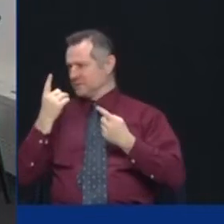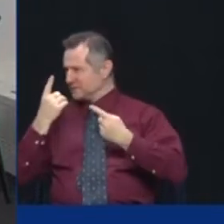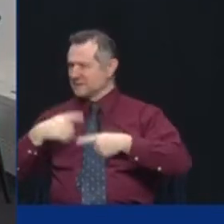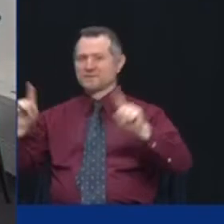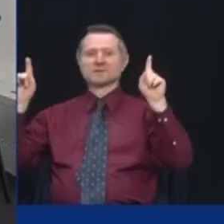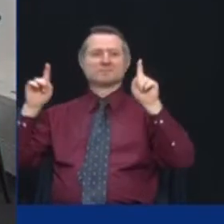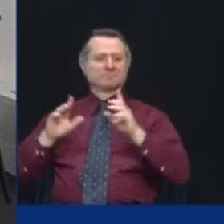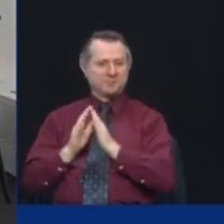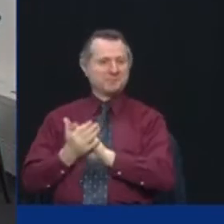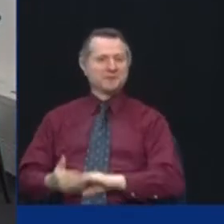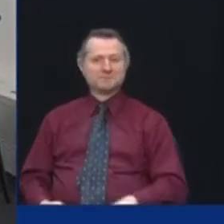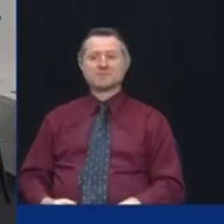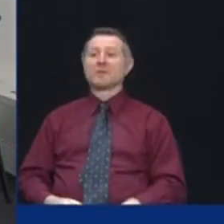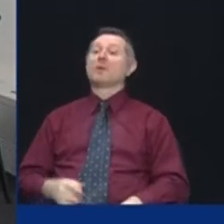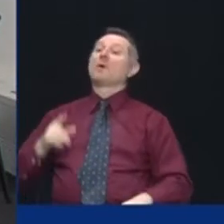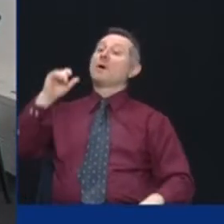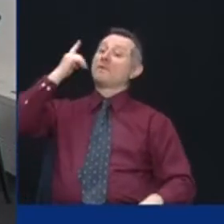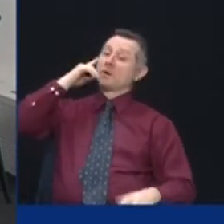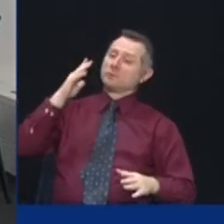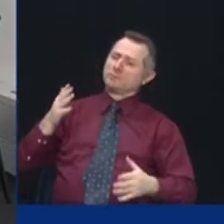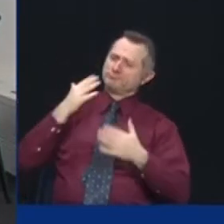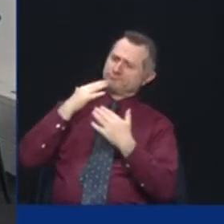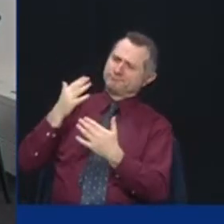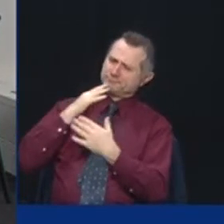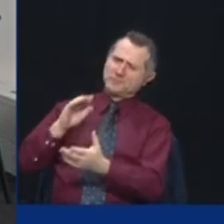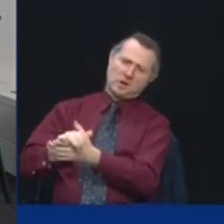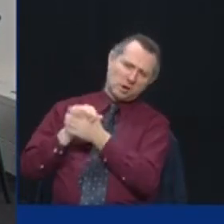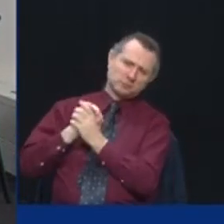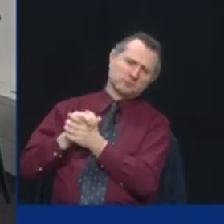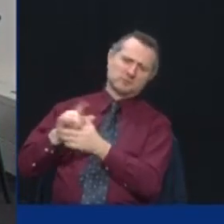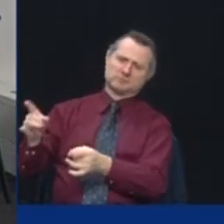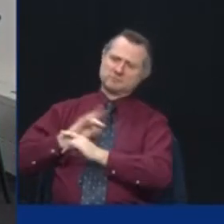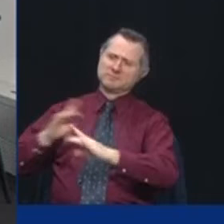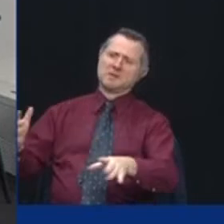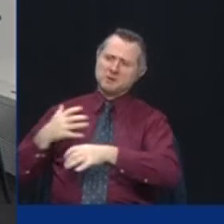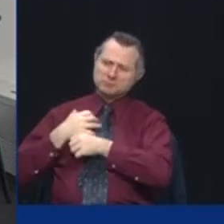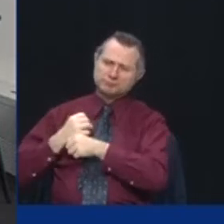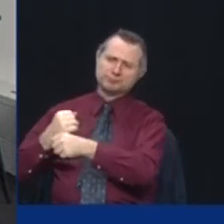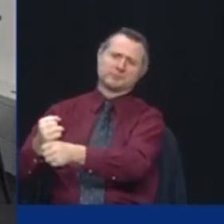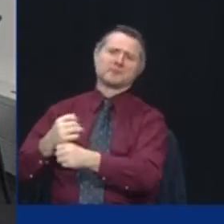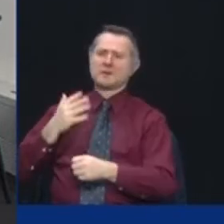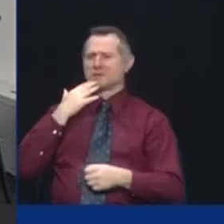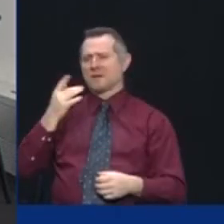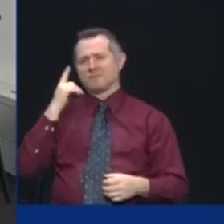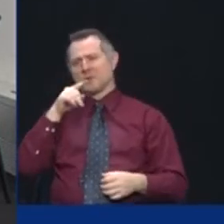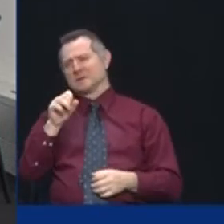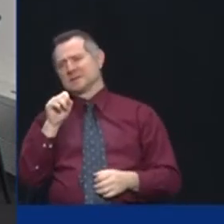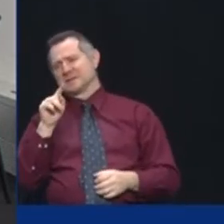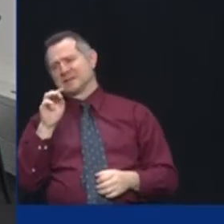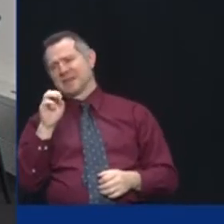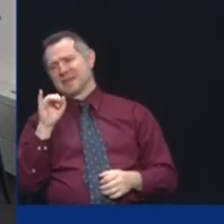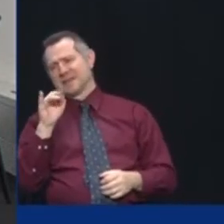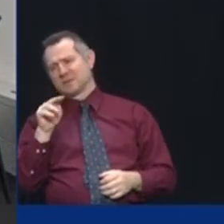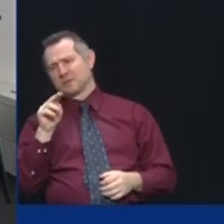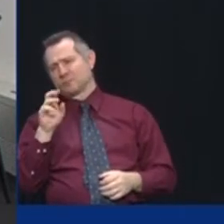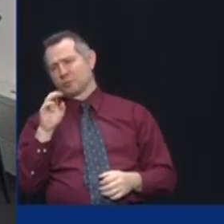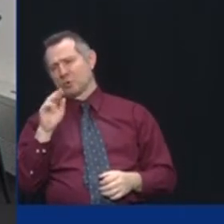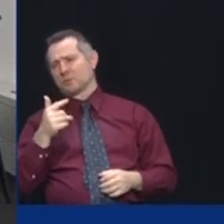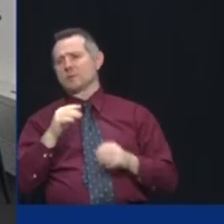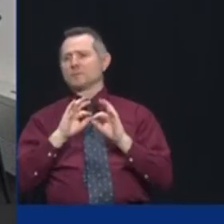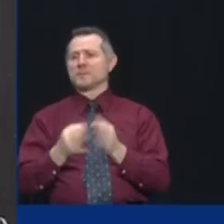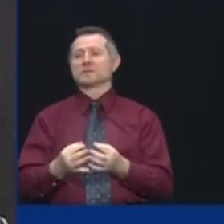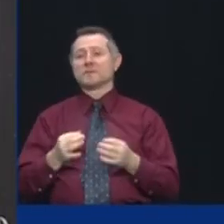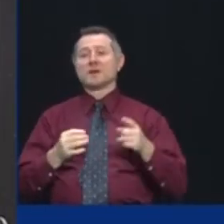you. Congratulations on how you've been playing, and thank the Steinbrenners for me. Mr. Sandy Alderson. Thank you, Sandy. Thank